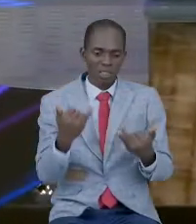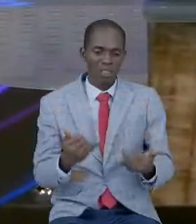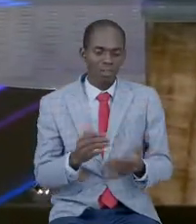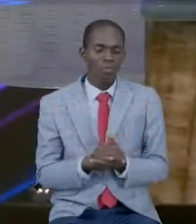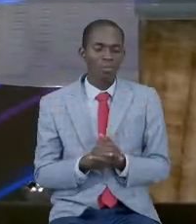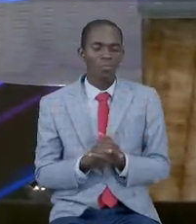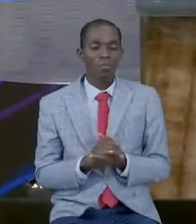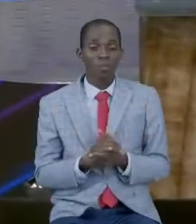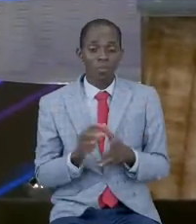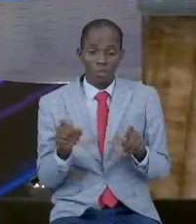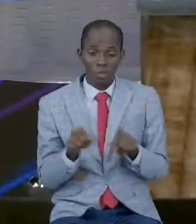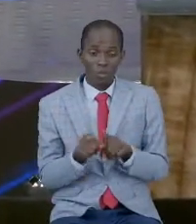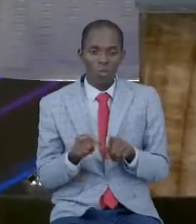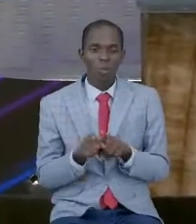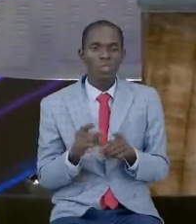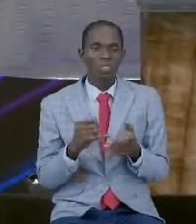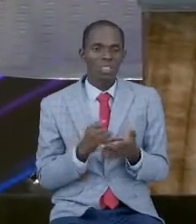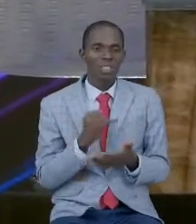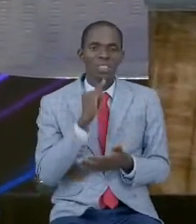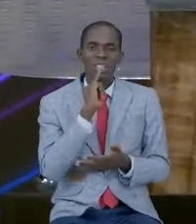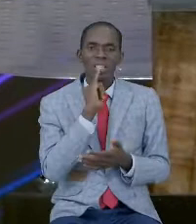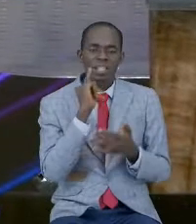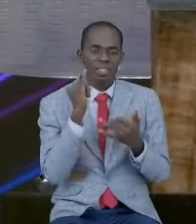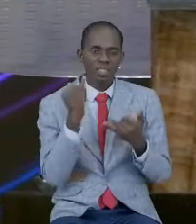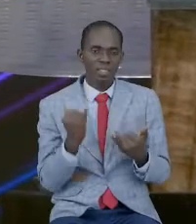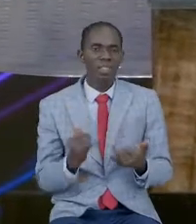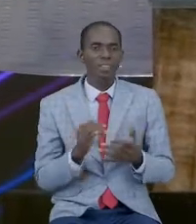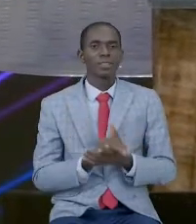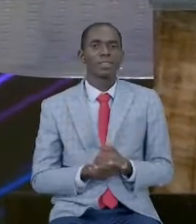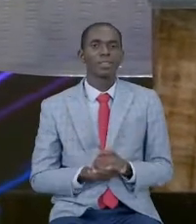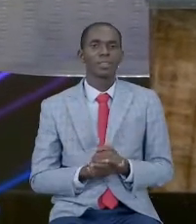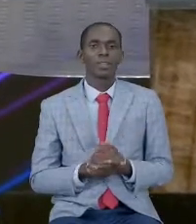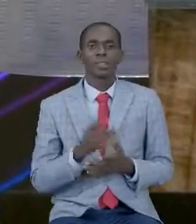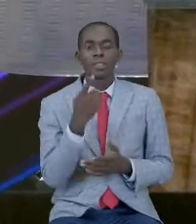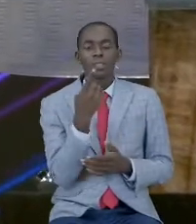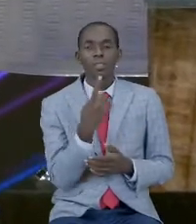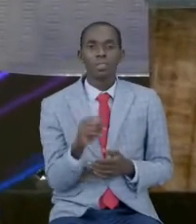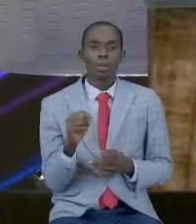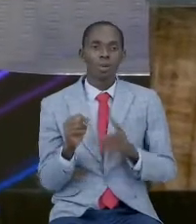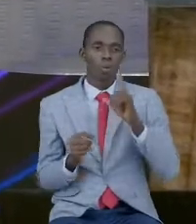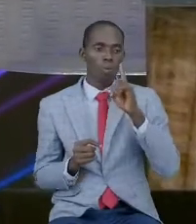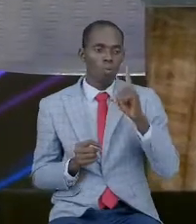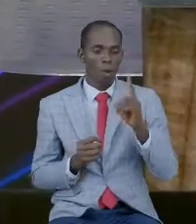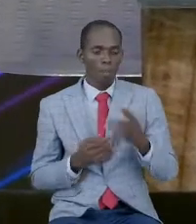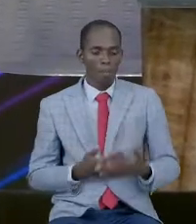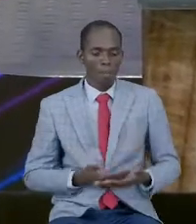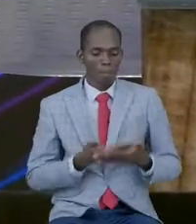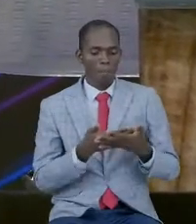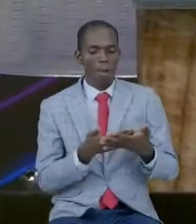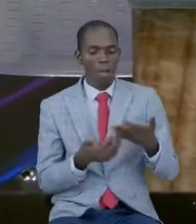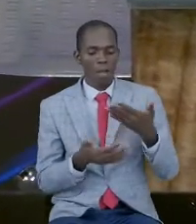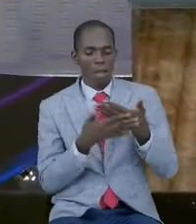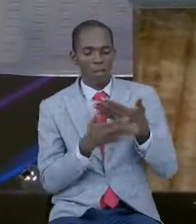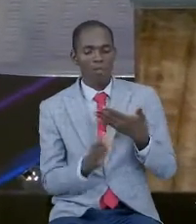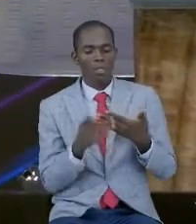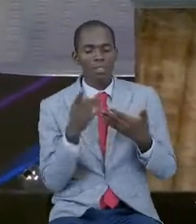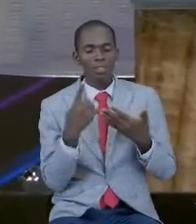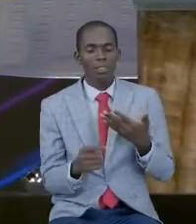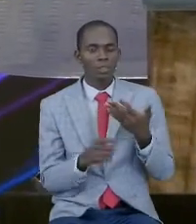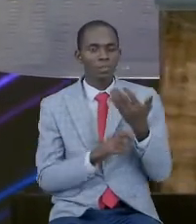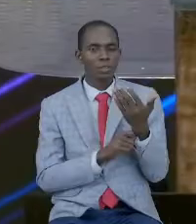Even so it is now. The one born after the flesh